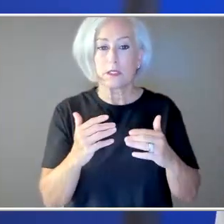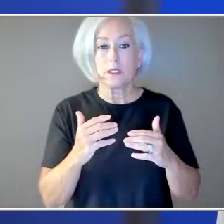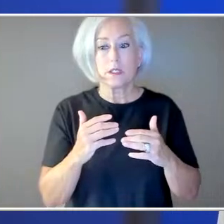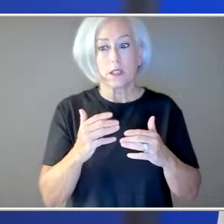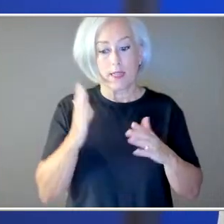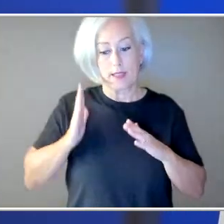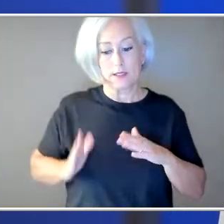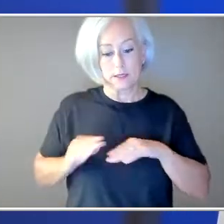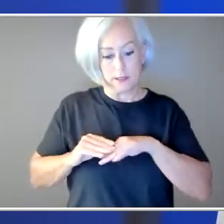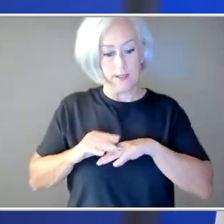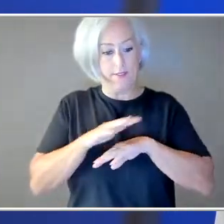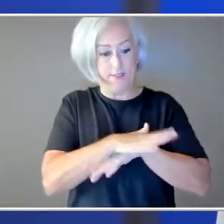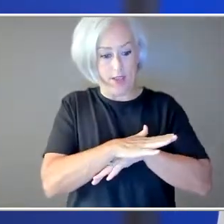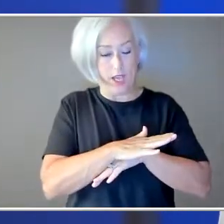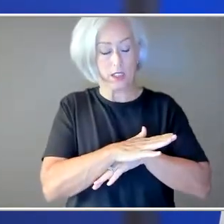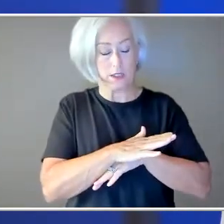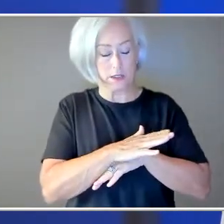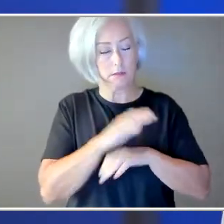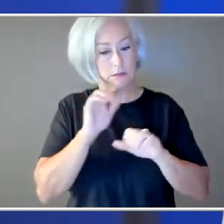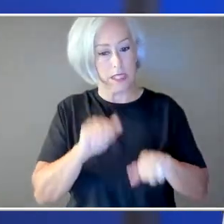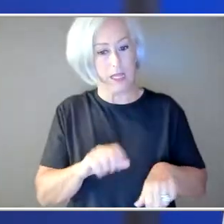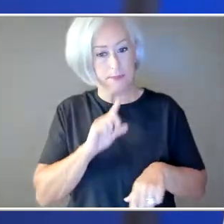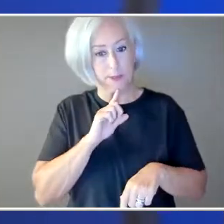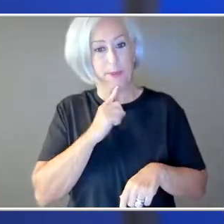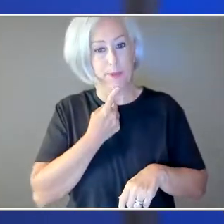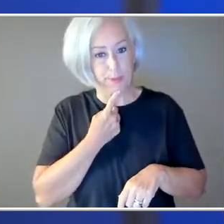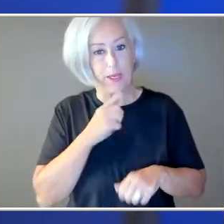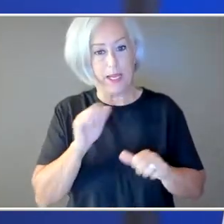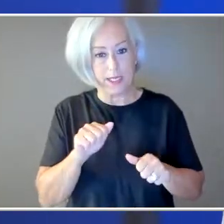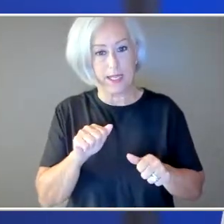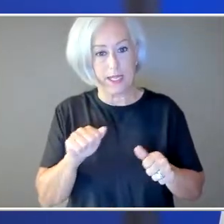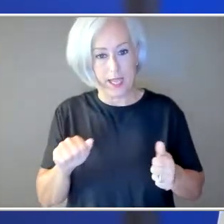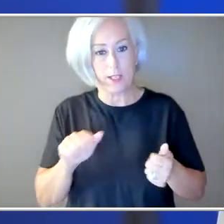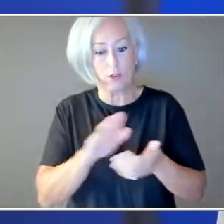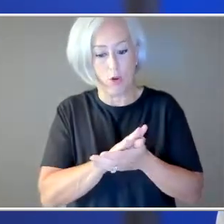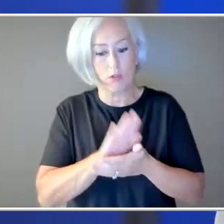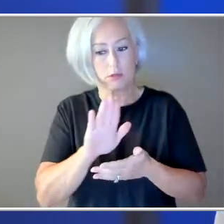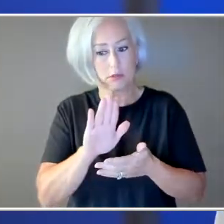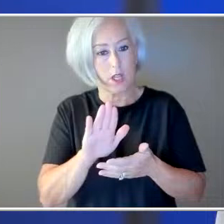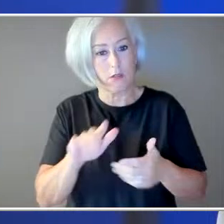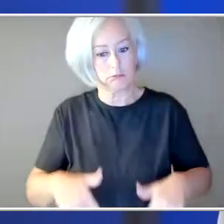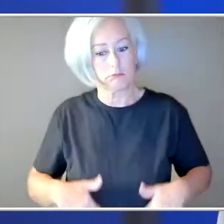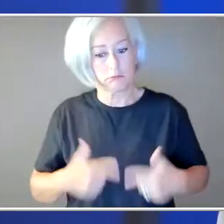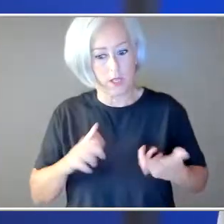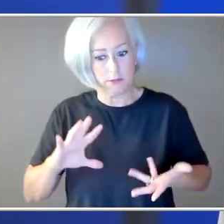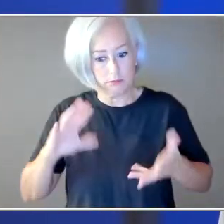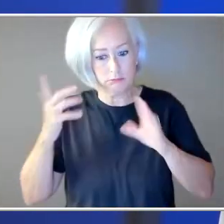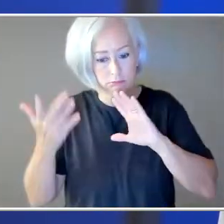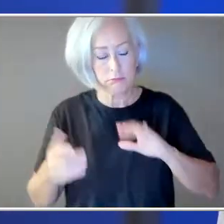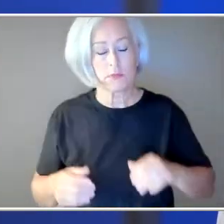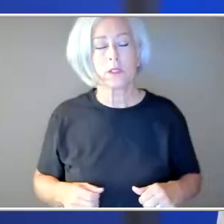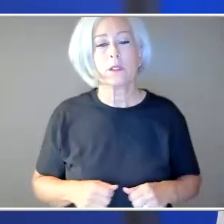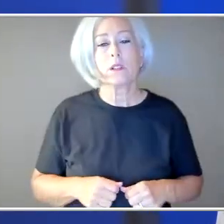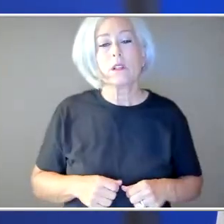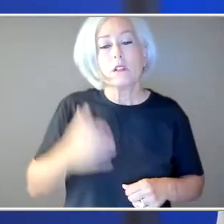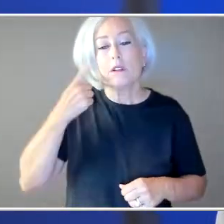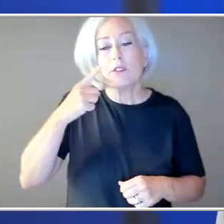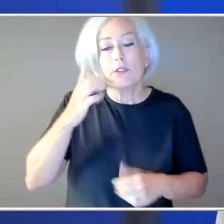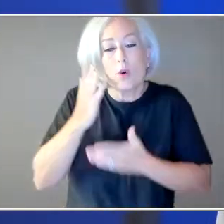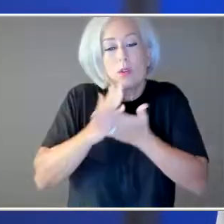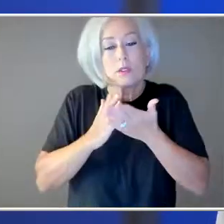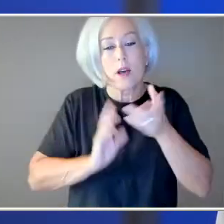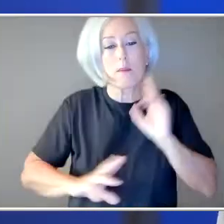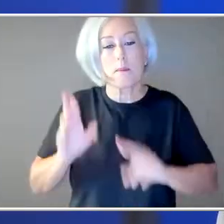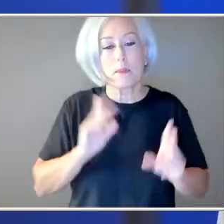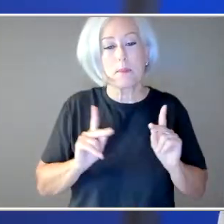pretty significant and quality of life can be very much affected. And so for some people who would